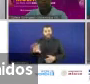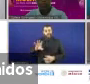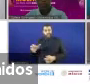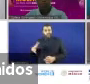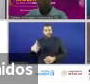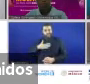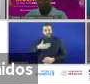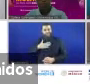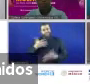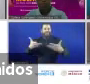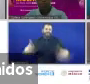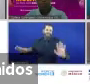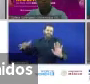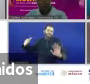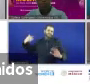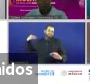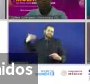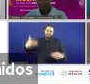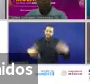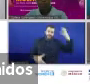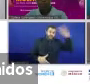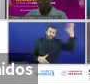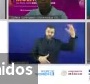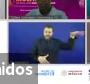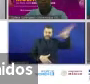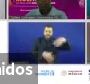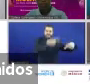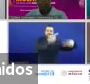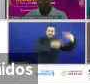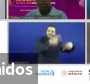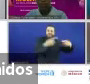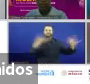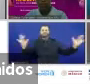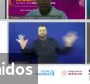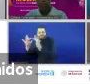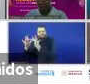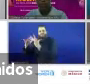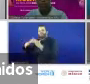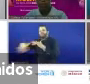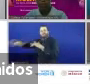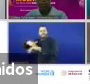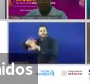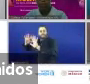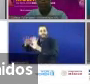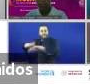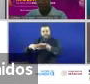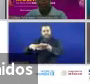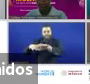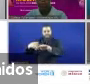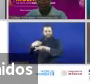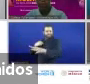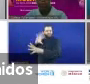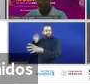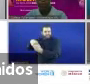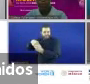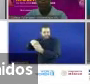basically all political parties joining this all-party working group. We are more than 60